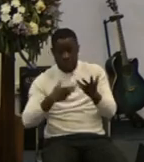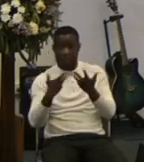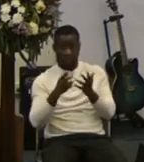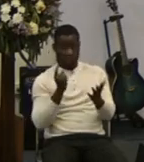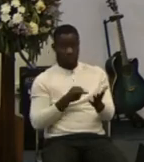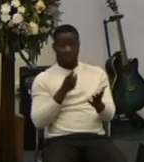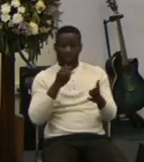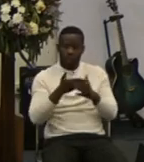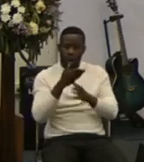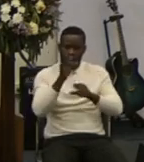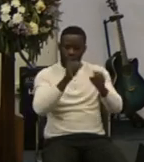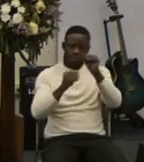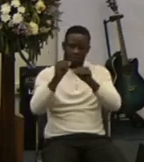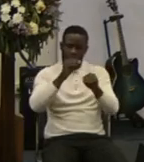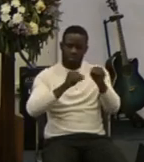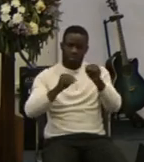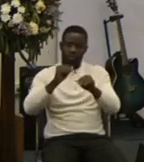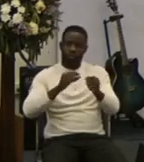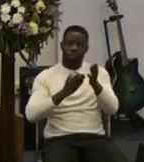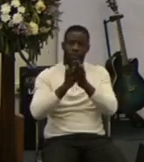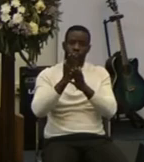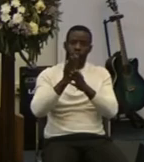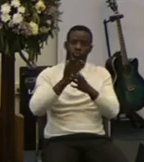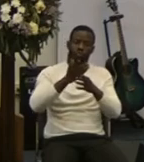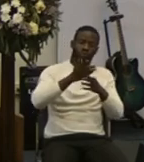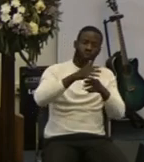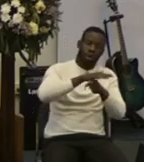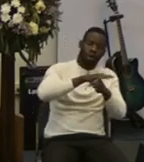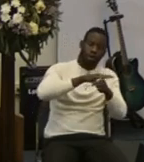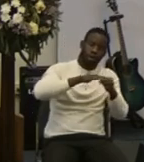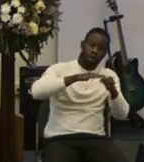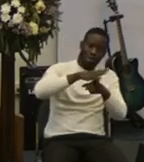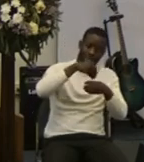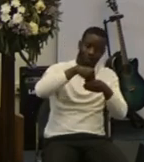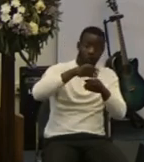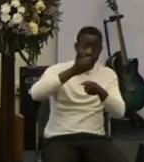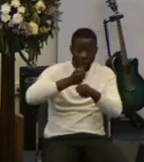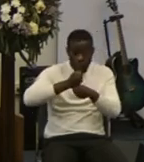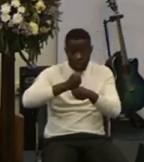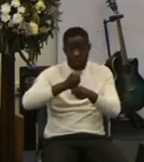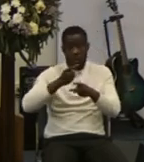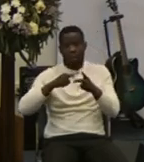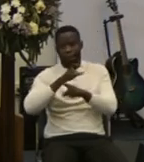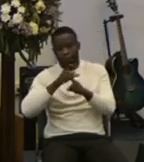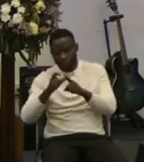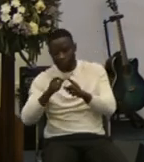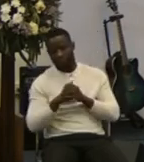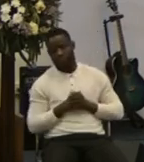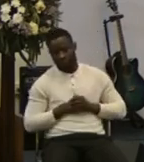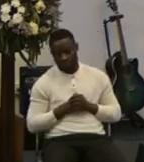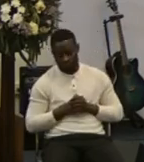that is worked out pastorally within the context of the church